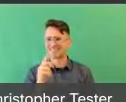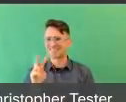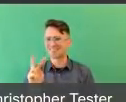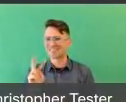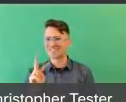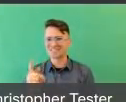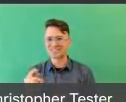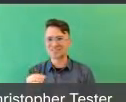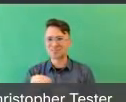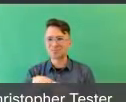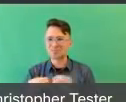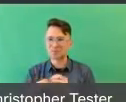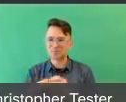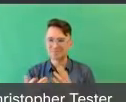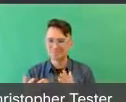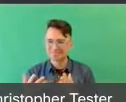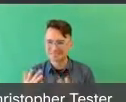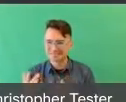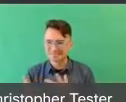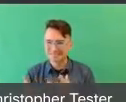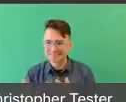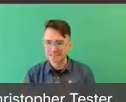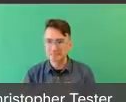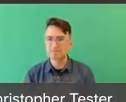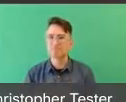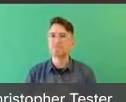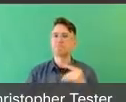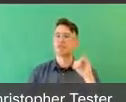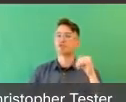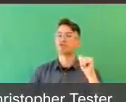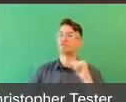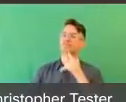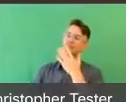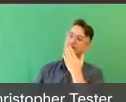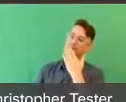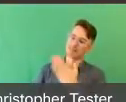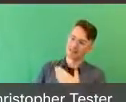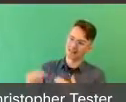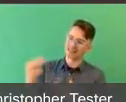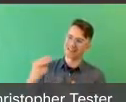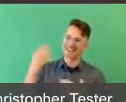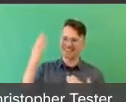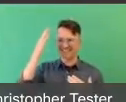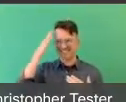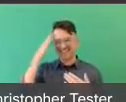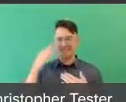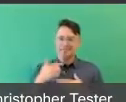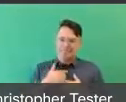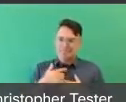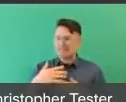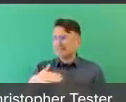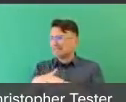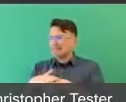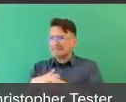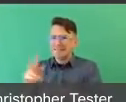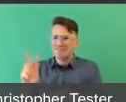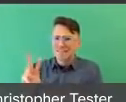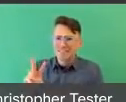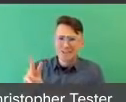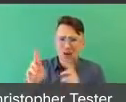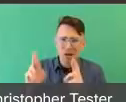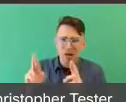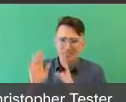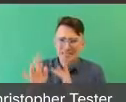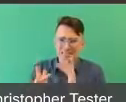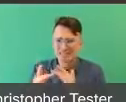is going through some technical difficulties, so let me take it back. But this is also a really good indication that not all young people have